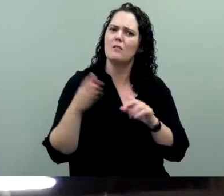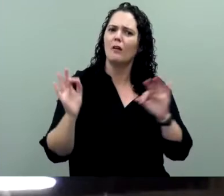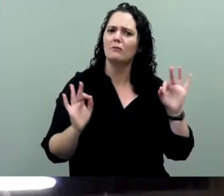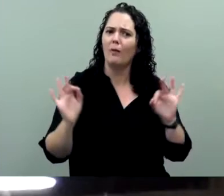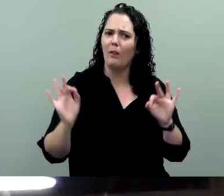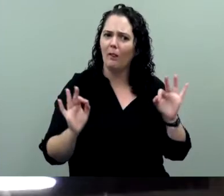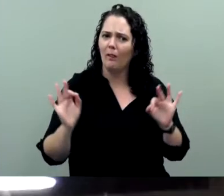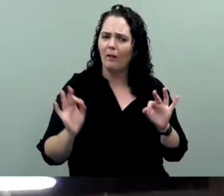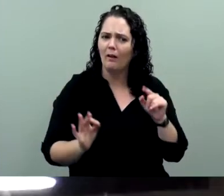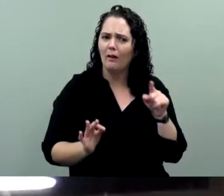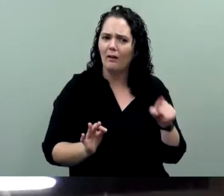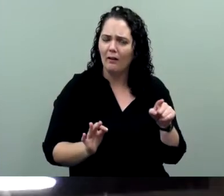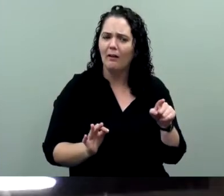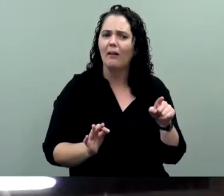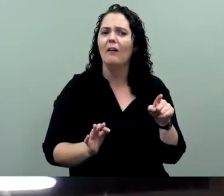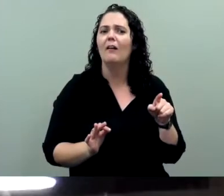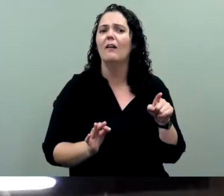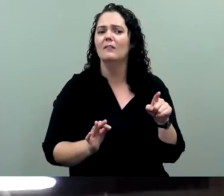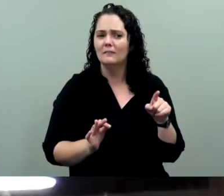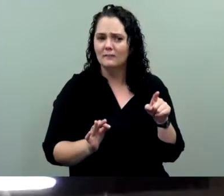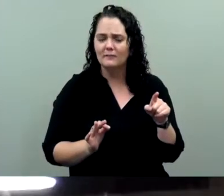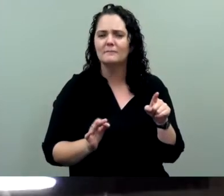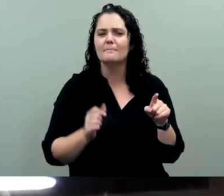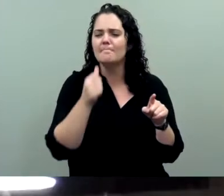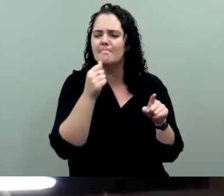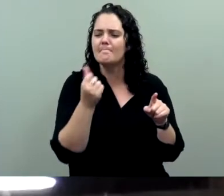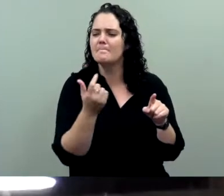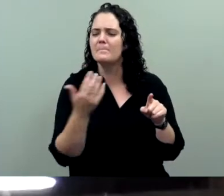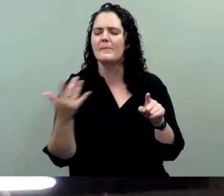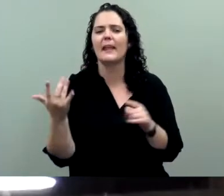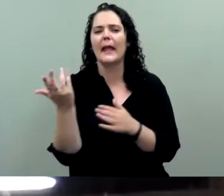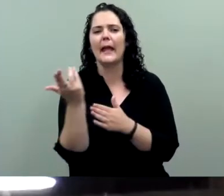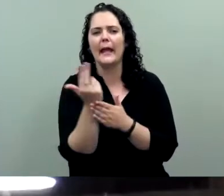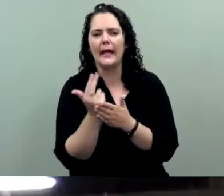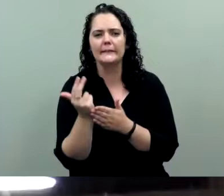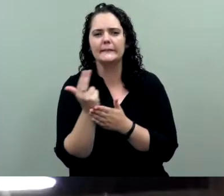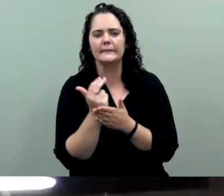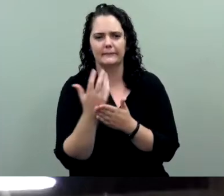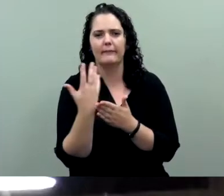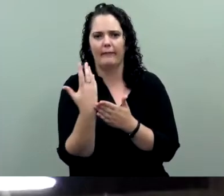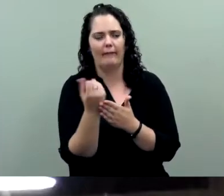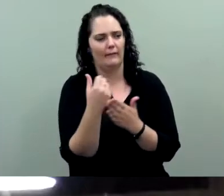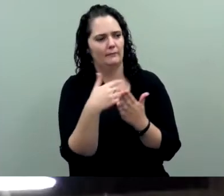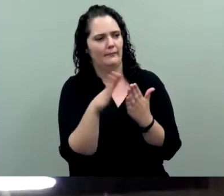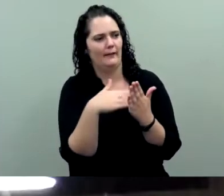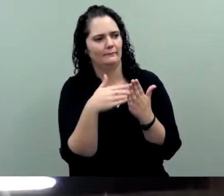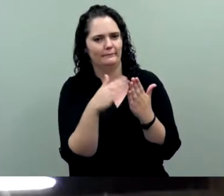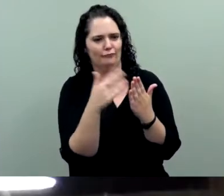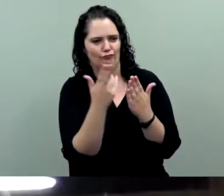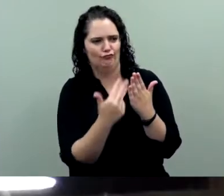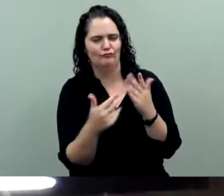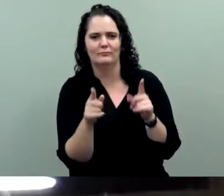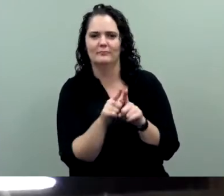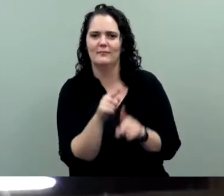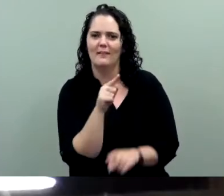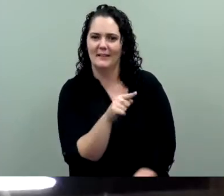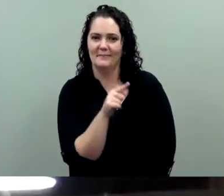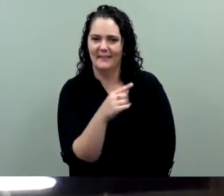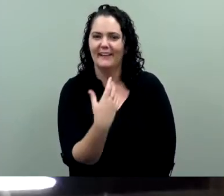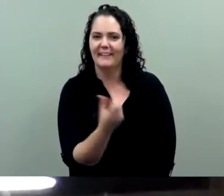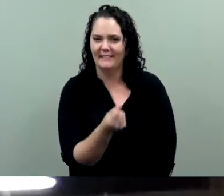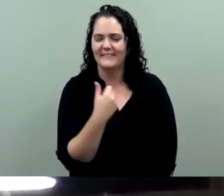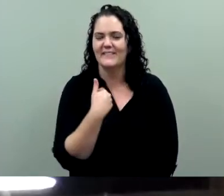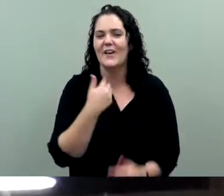the artists in London did drawings and paintings of her. I actually found a really wonderful article about her